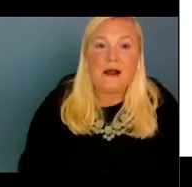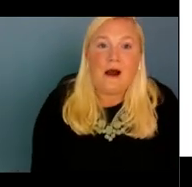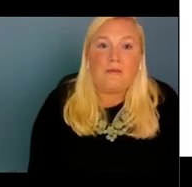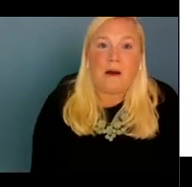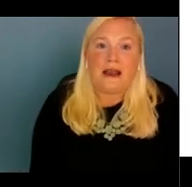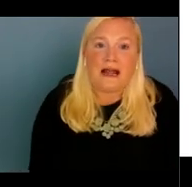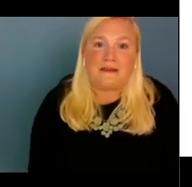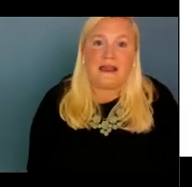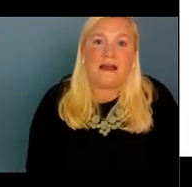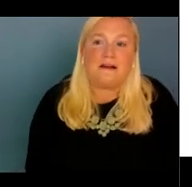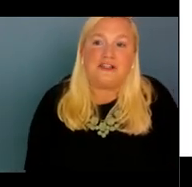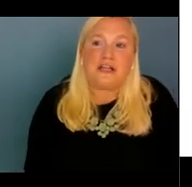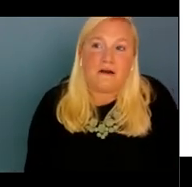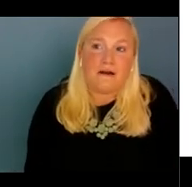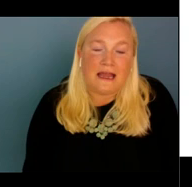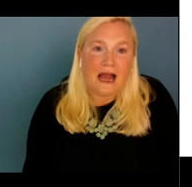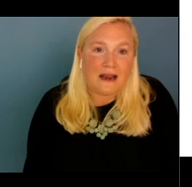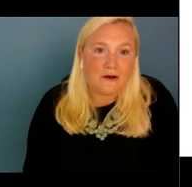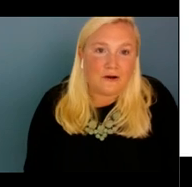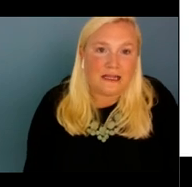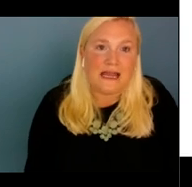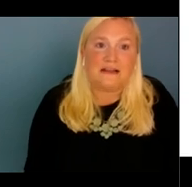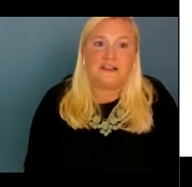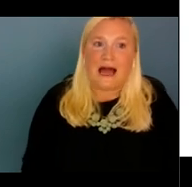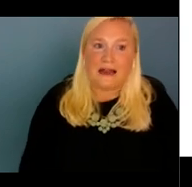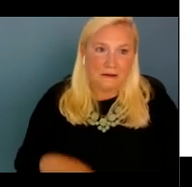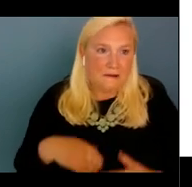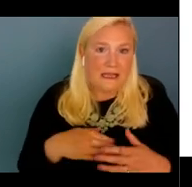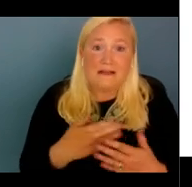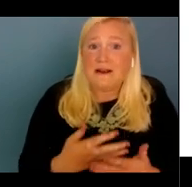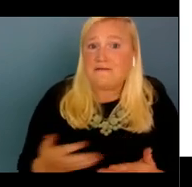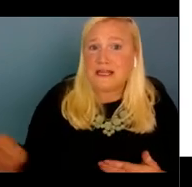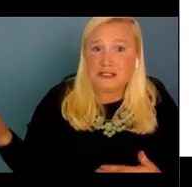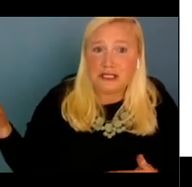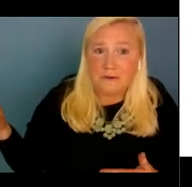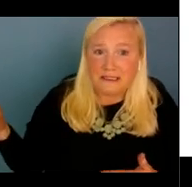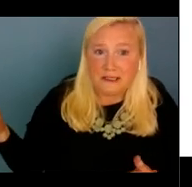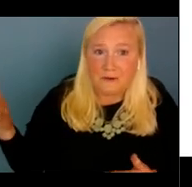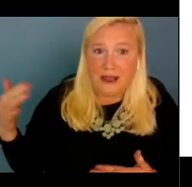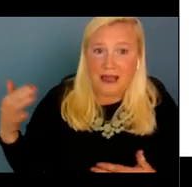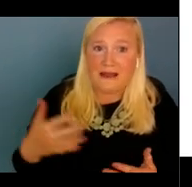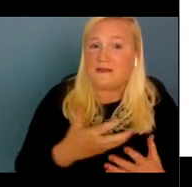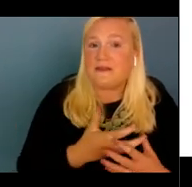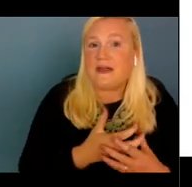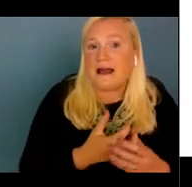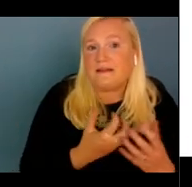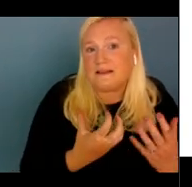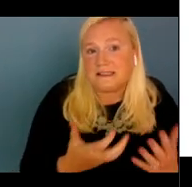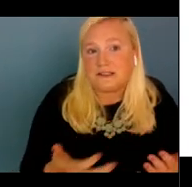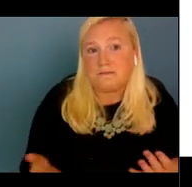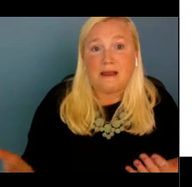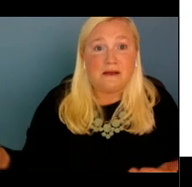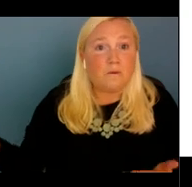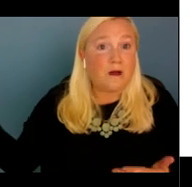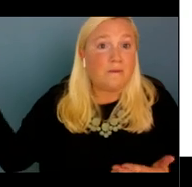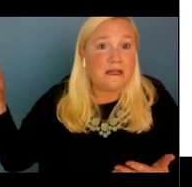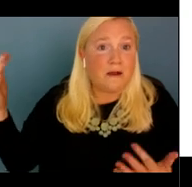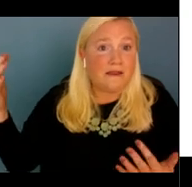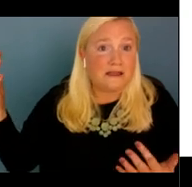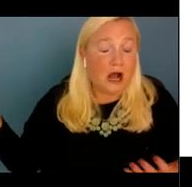continue to stutter, but I think sharing at an early age that even if they do, it's okay, that this